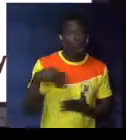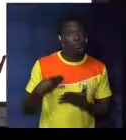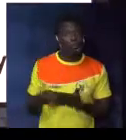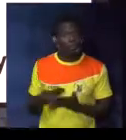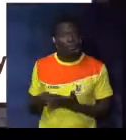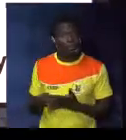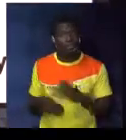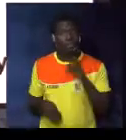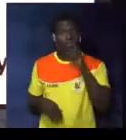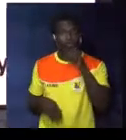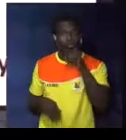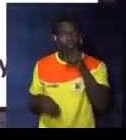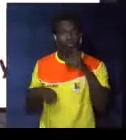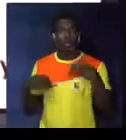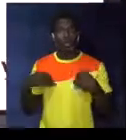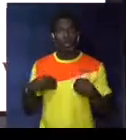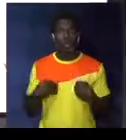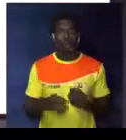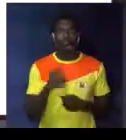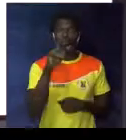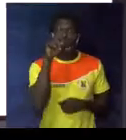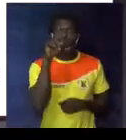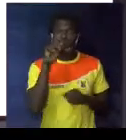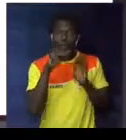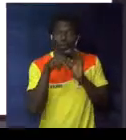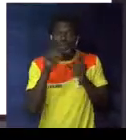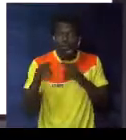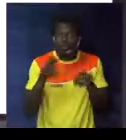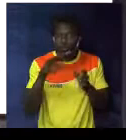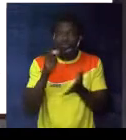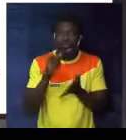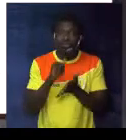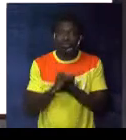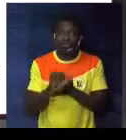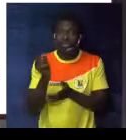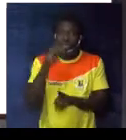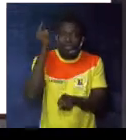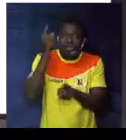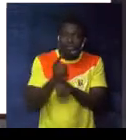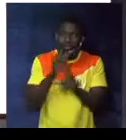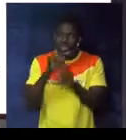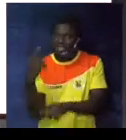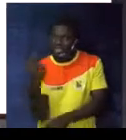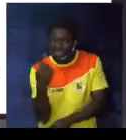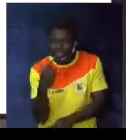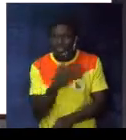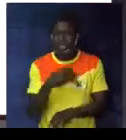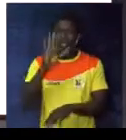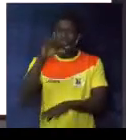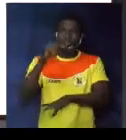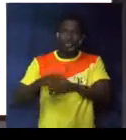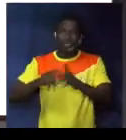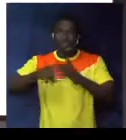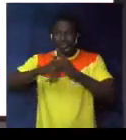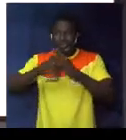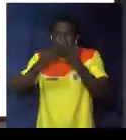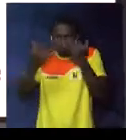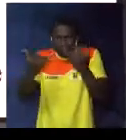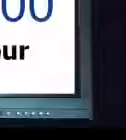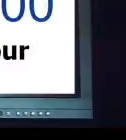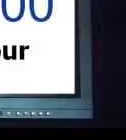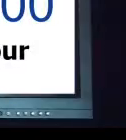your money. You have 1 minute to do that. Write just the answer and your time starts